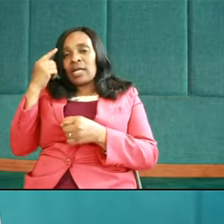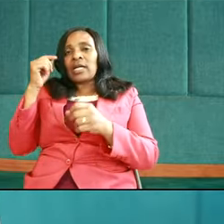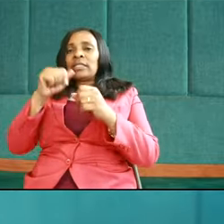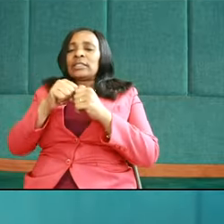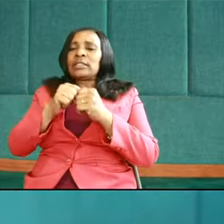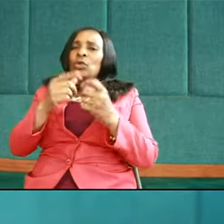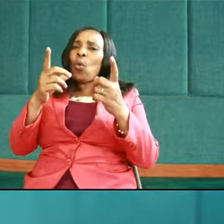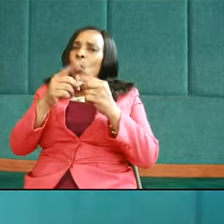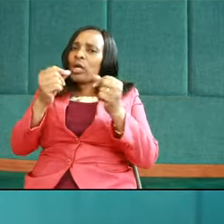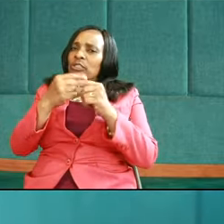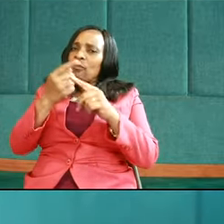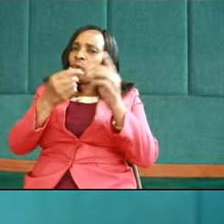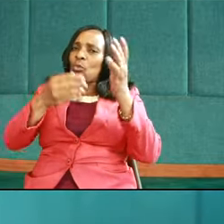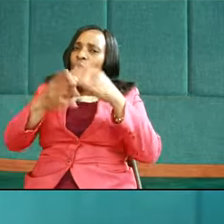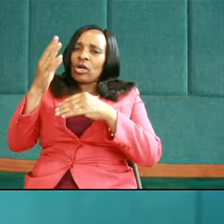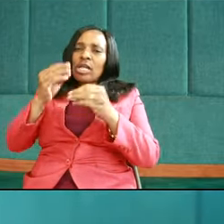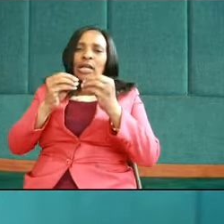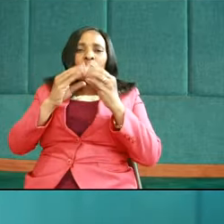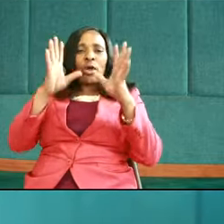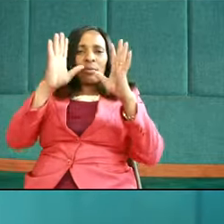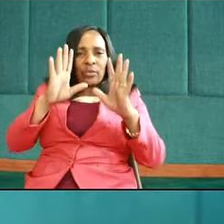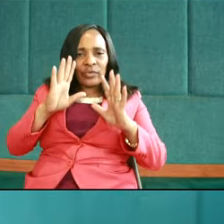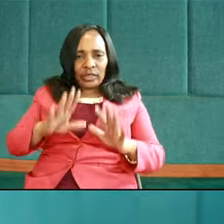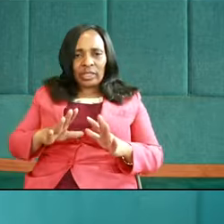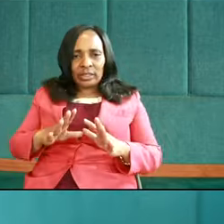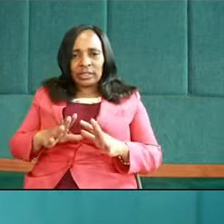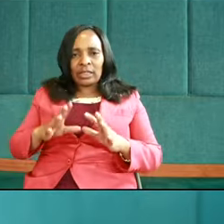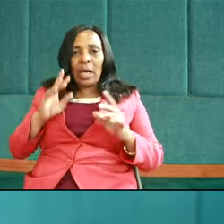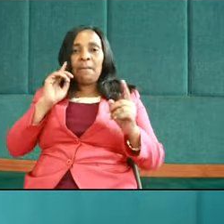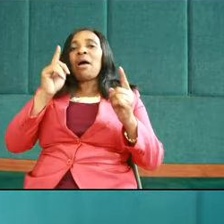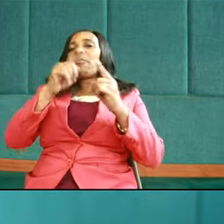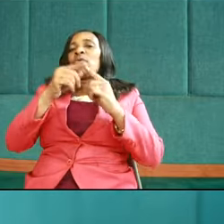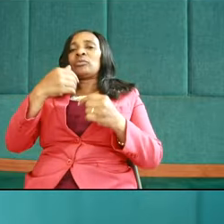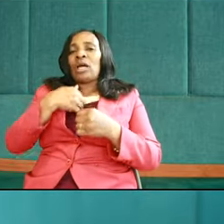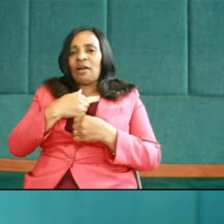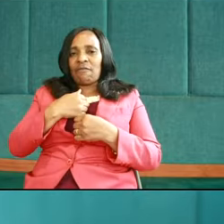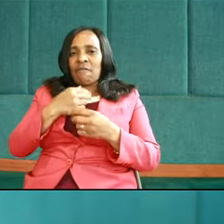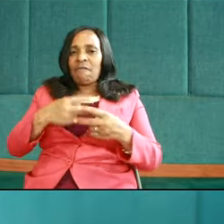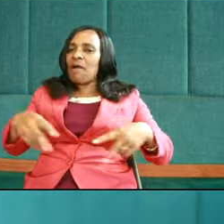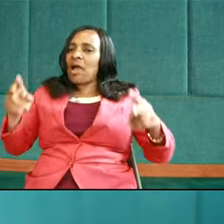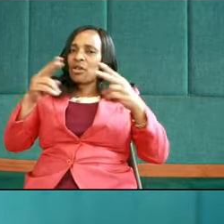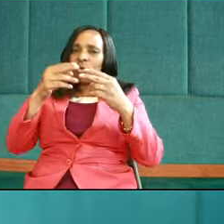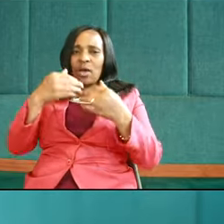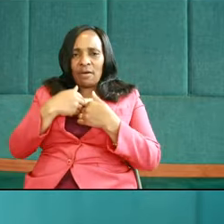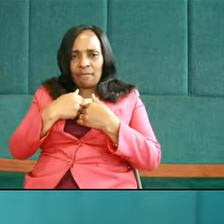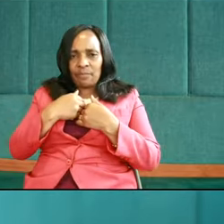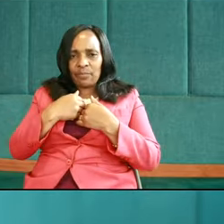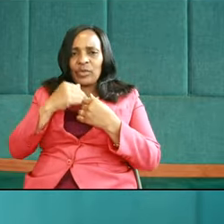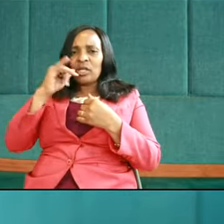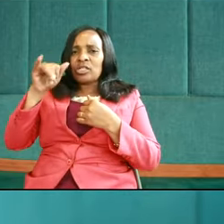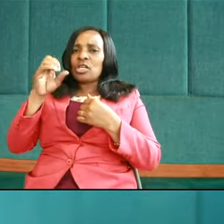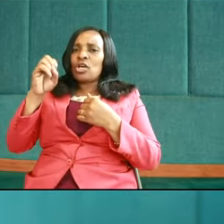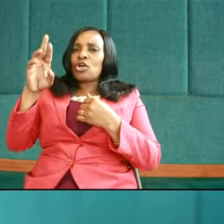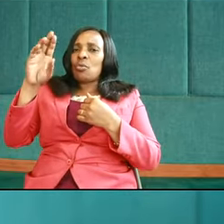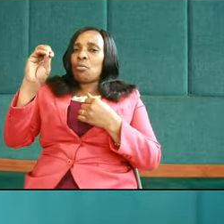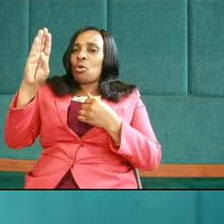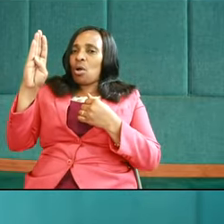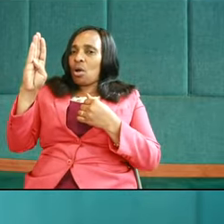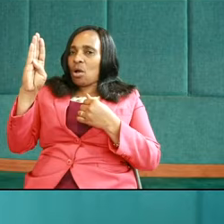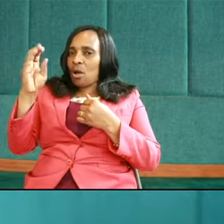citations from God are more credible and they're more purposeful and they have more value. So I think from Jeroboam's story, I really think